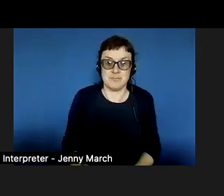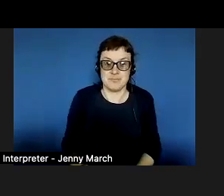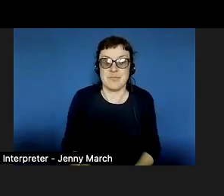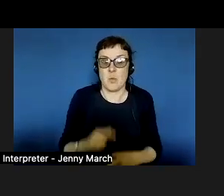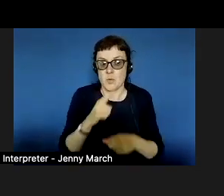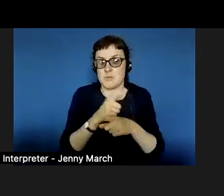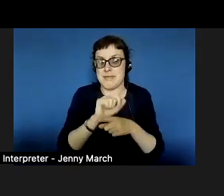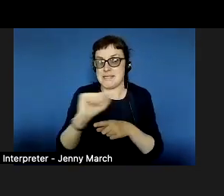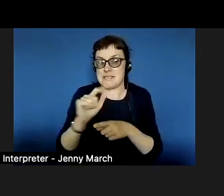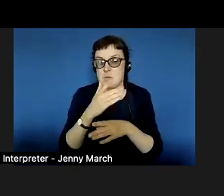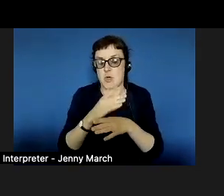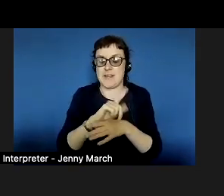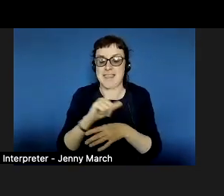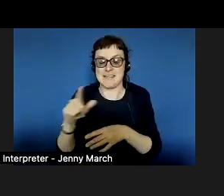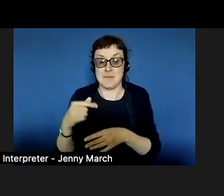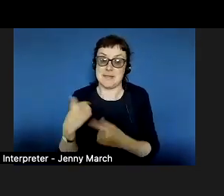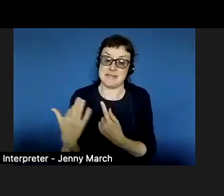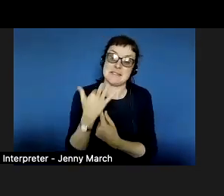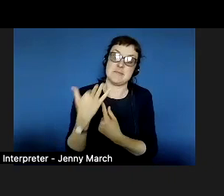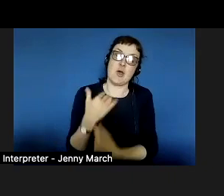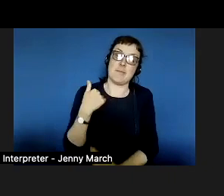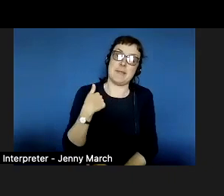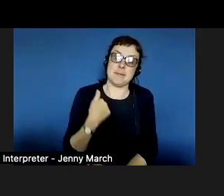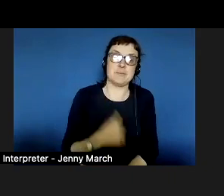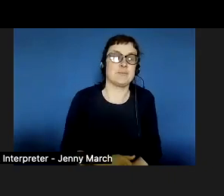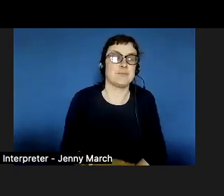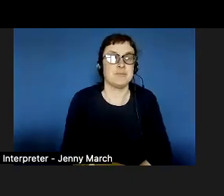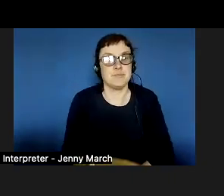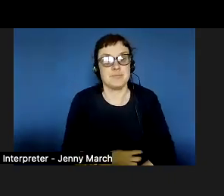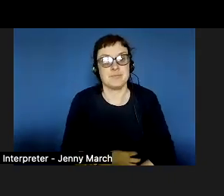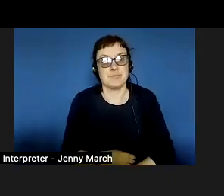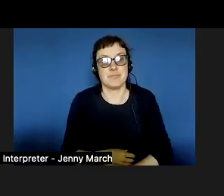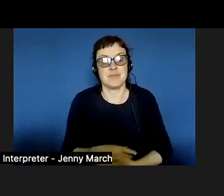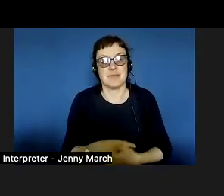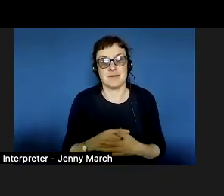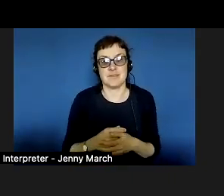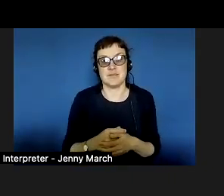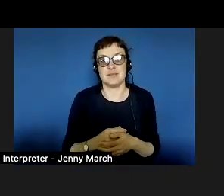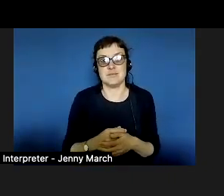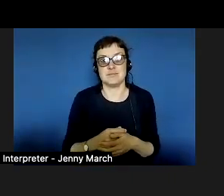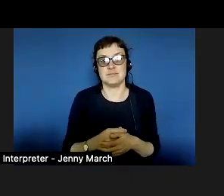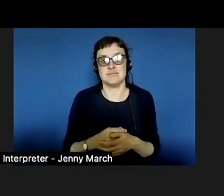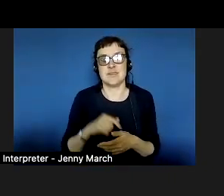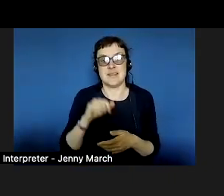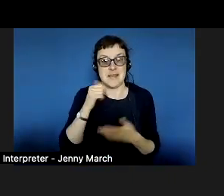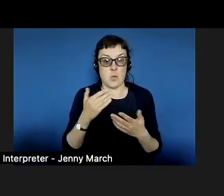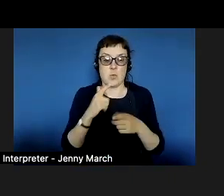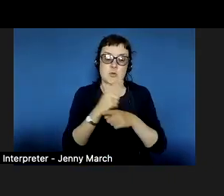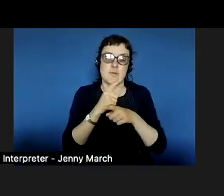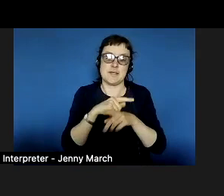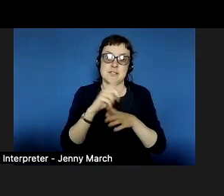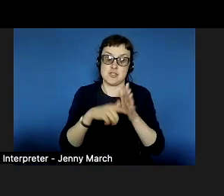my process the most. But before that, I'll just say about Joyce Lang briefly.